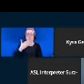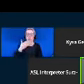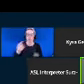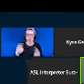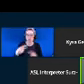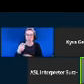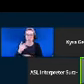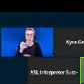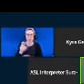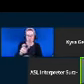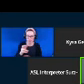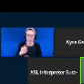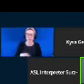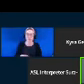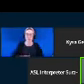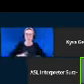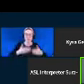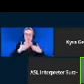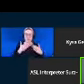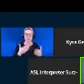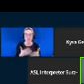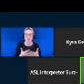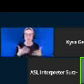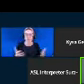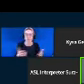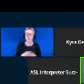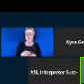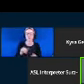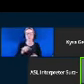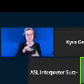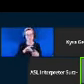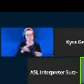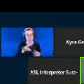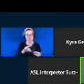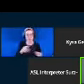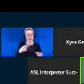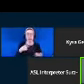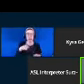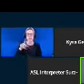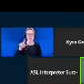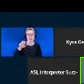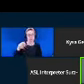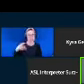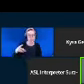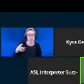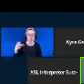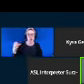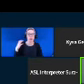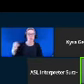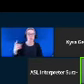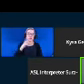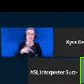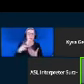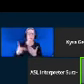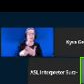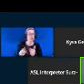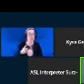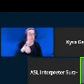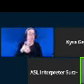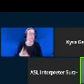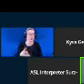you. Thank you so much, Nicole. So as Nicole said, I'm the Deputy Officer for Programs and Compliance at the Office of Civil Rights and Civil Liberties, or